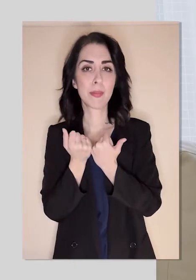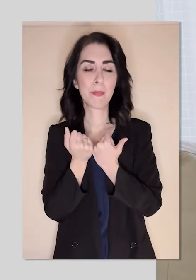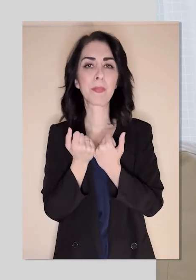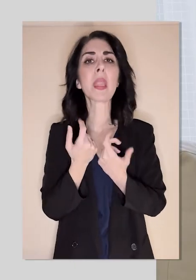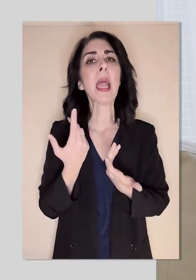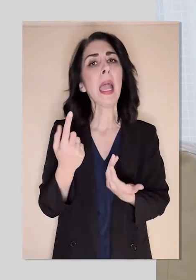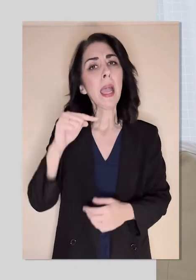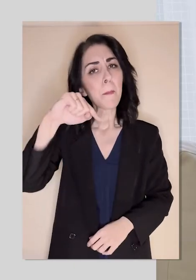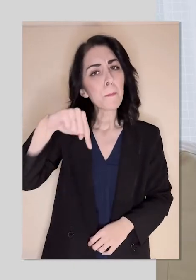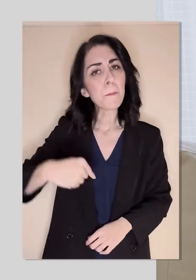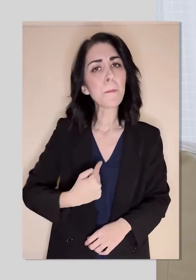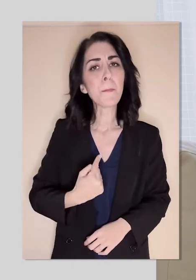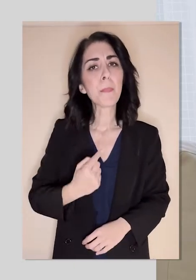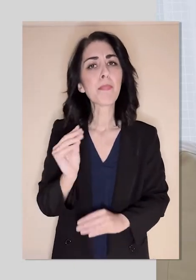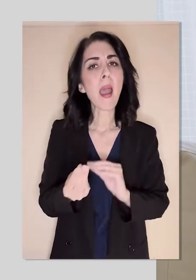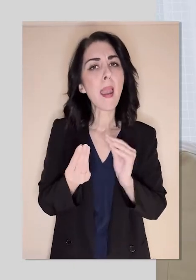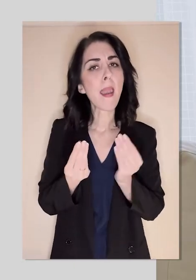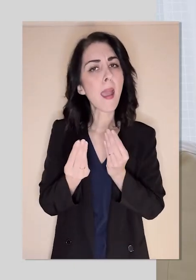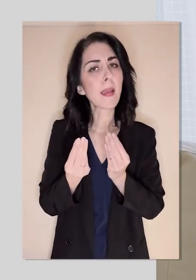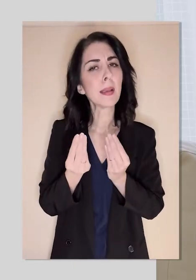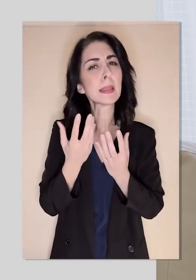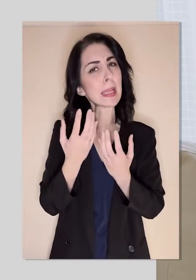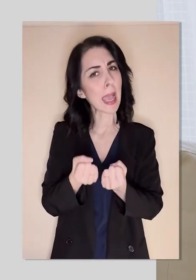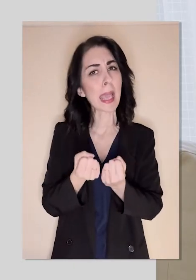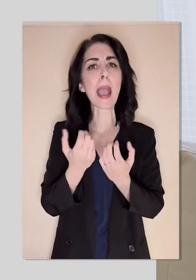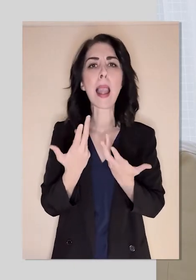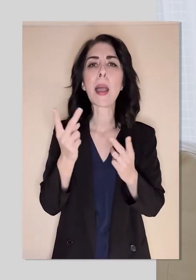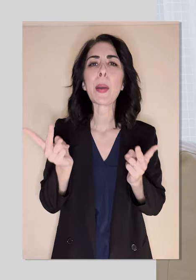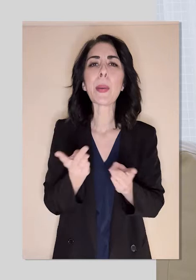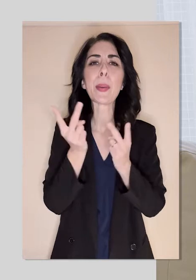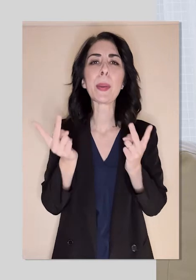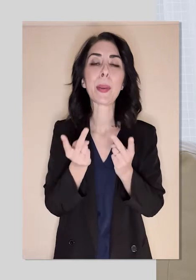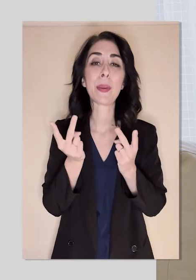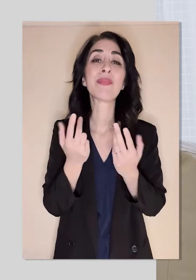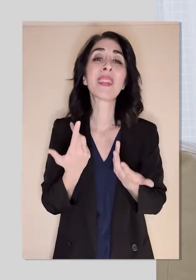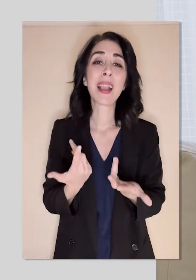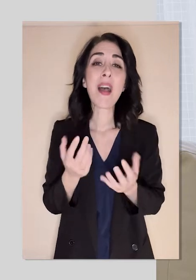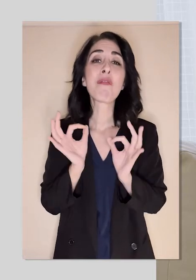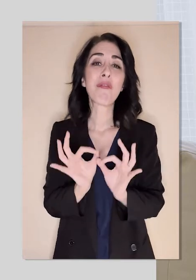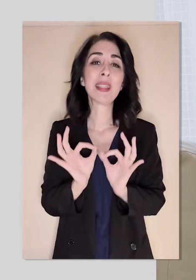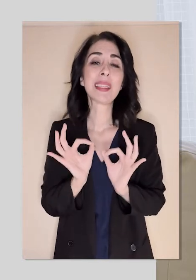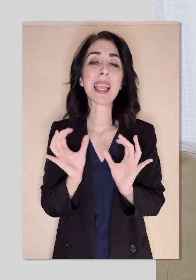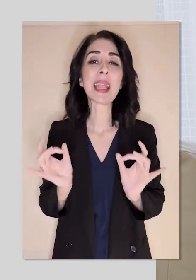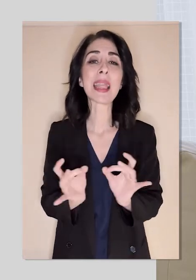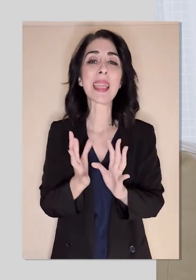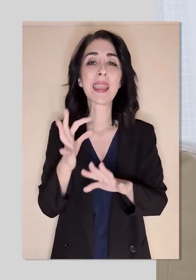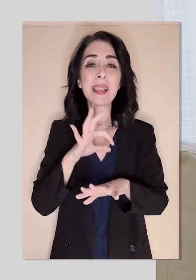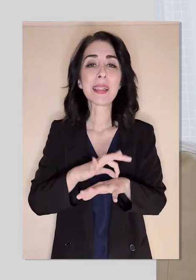that can occur, not usually serious, but if you get some chest discomfort or